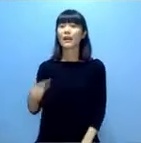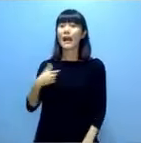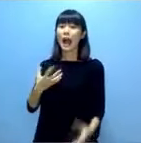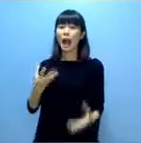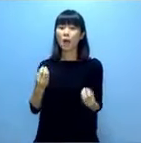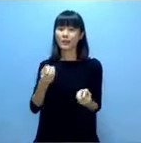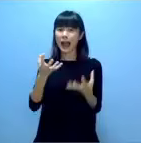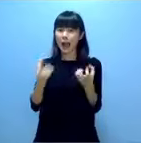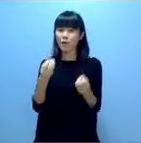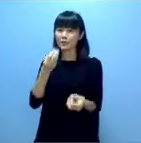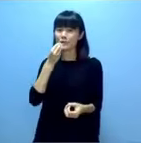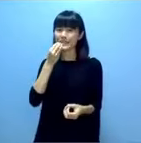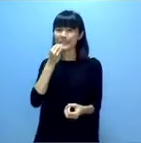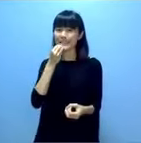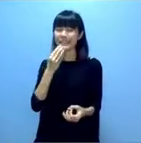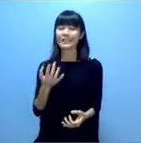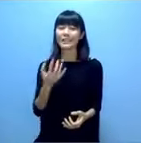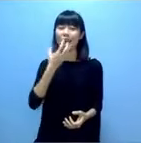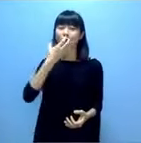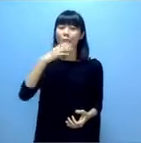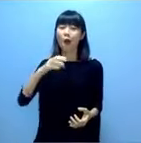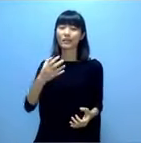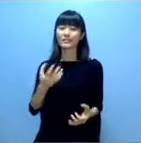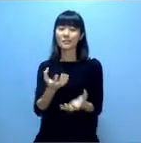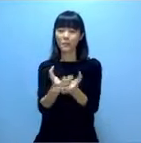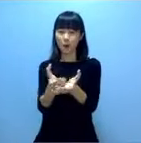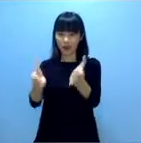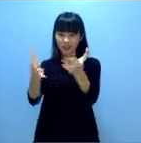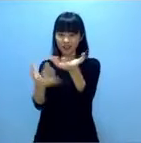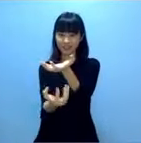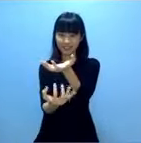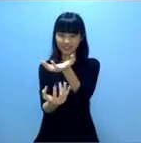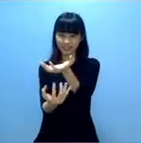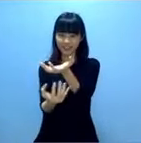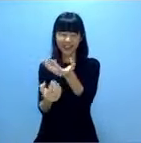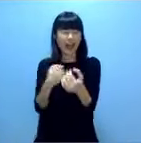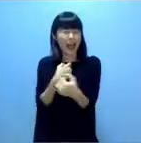I love hot pot. I see. Now